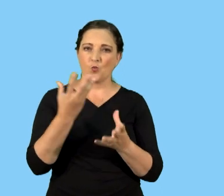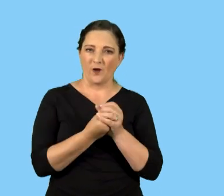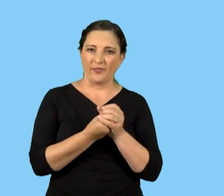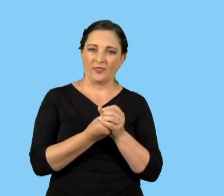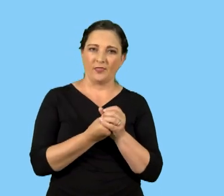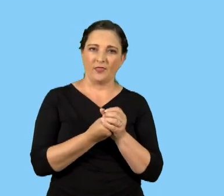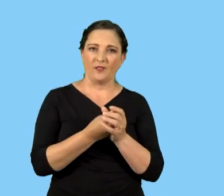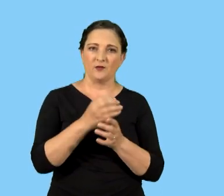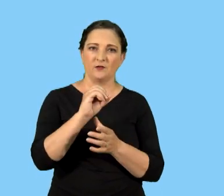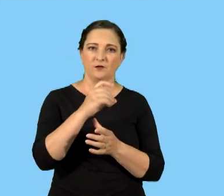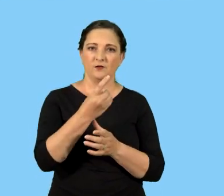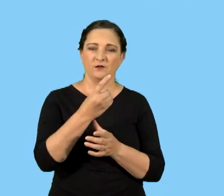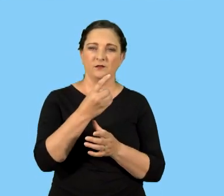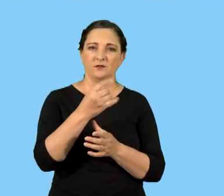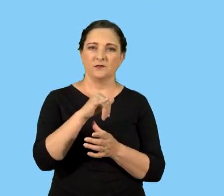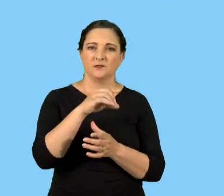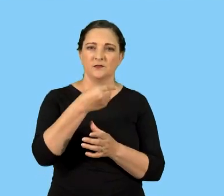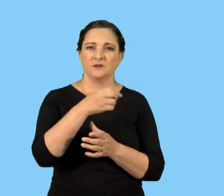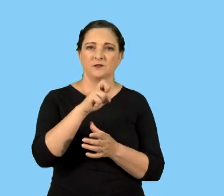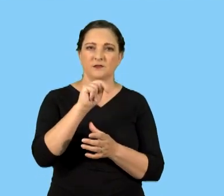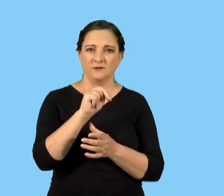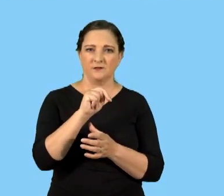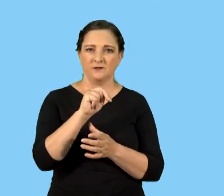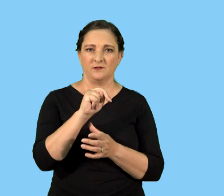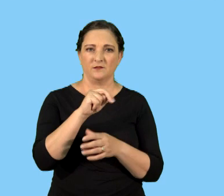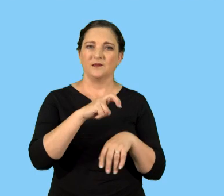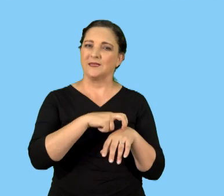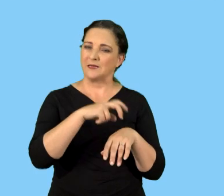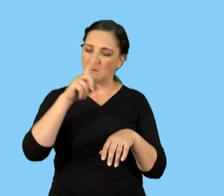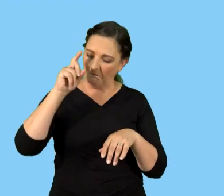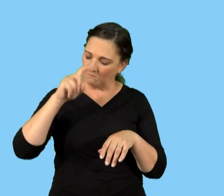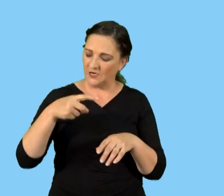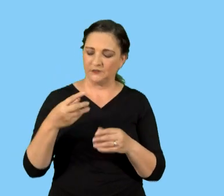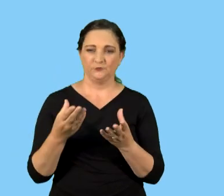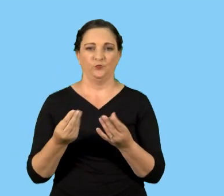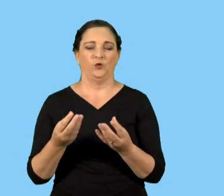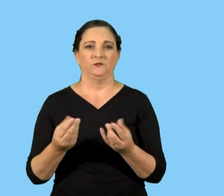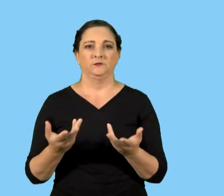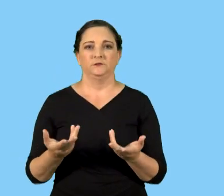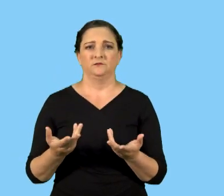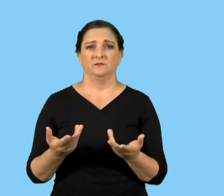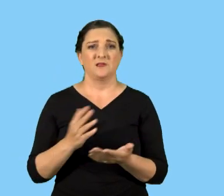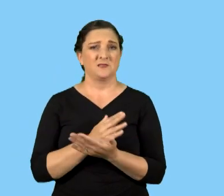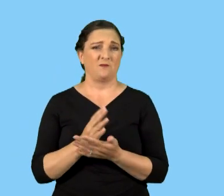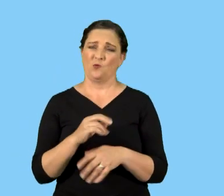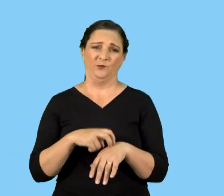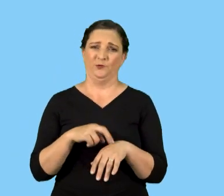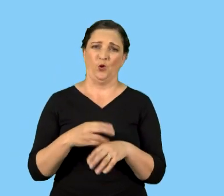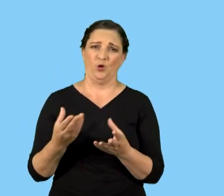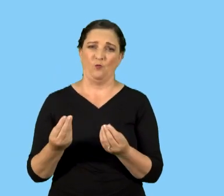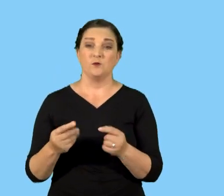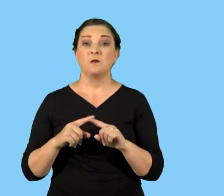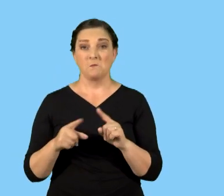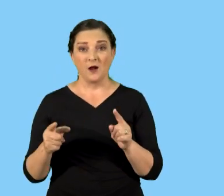oxygen. Now that is going to react with the oxygen. There must be moisture. Sometimes there needs to be moisture, sometimes it doesn't have to be